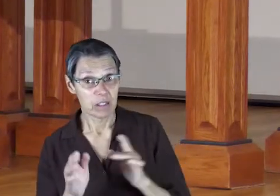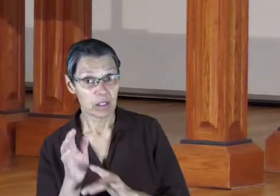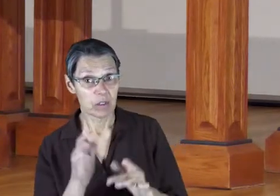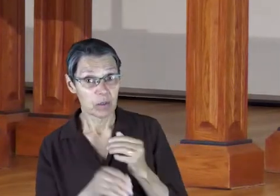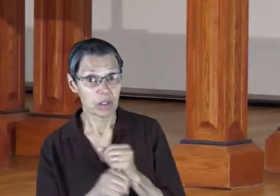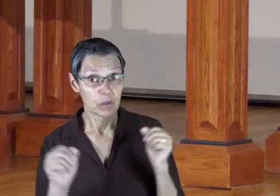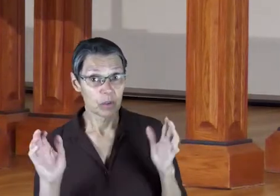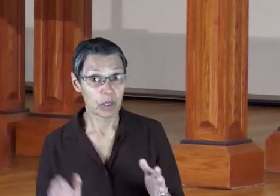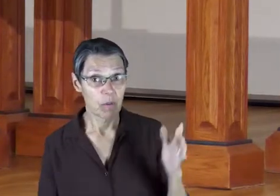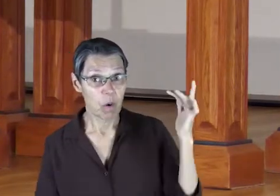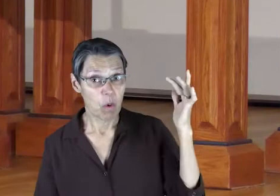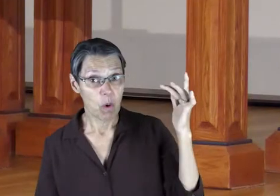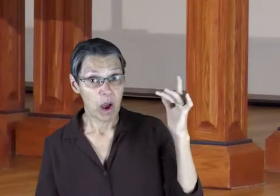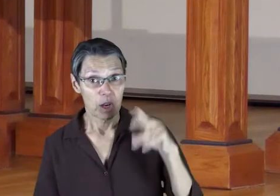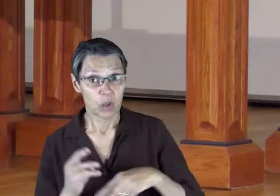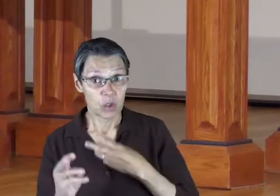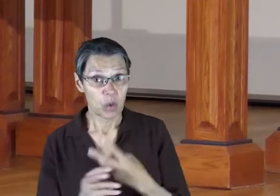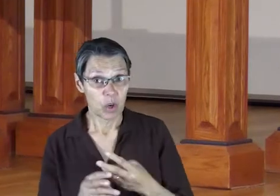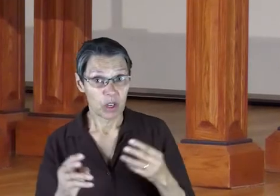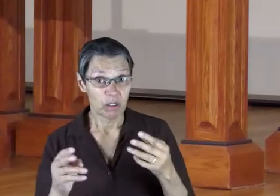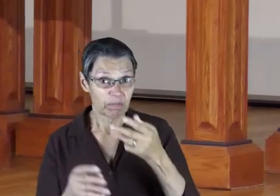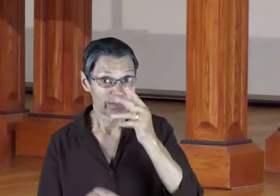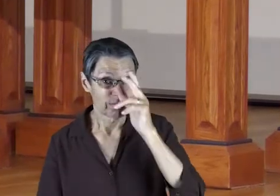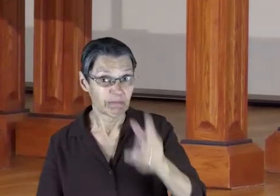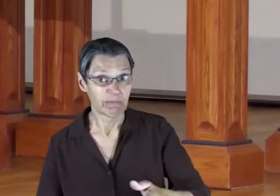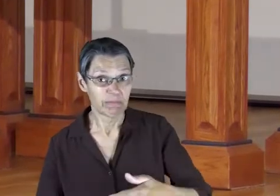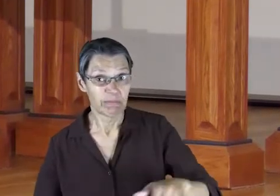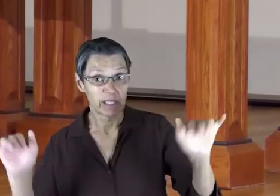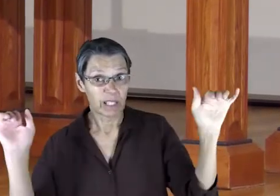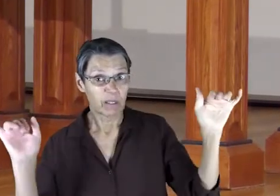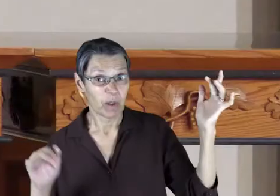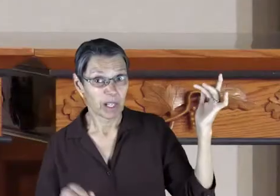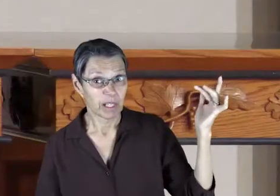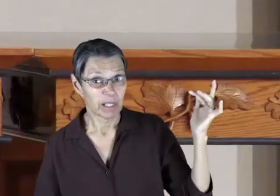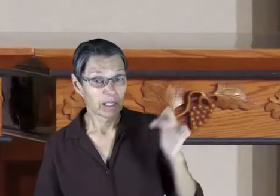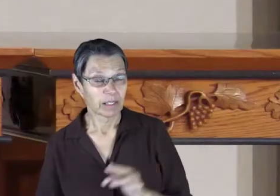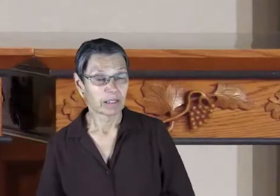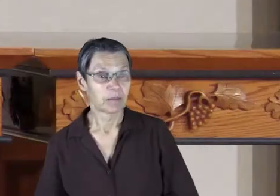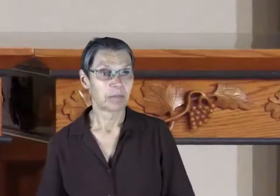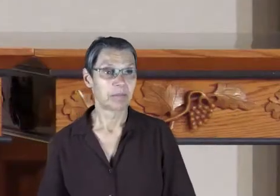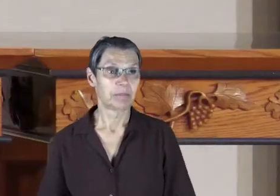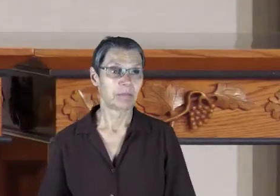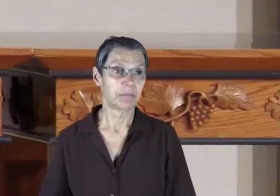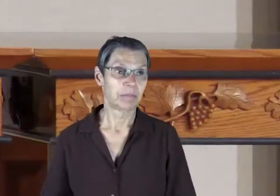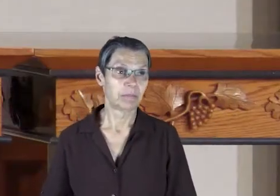him, if Jesus was the Redeemer, why isn't the world looking a whole lot more redeemed?